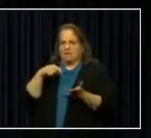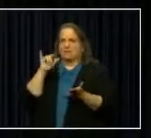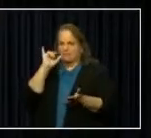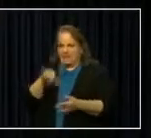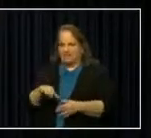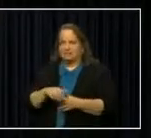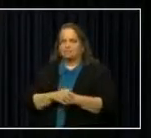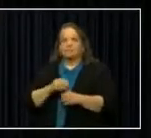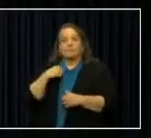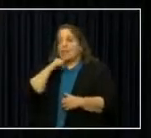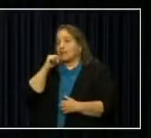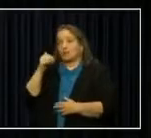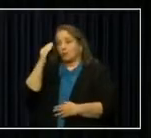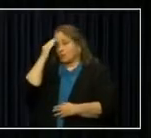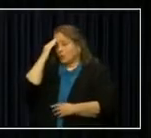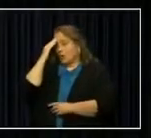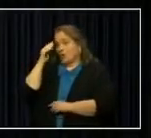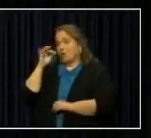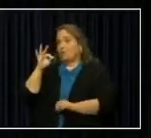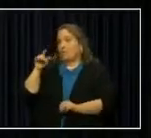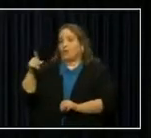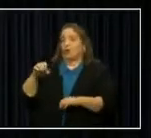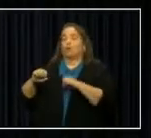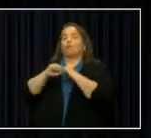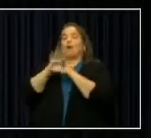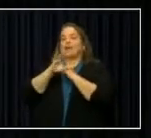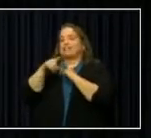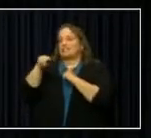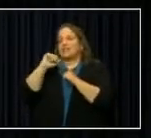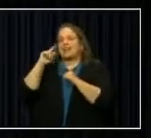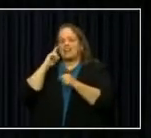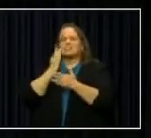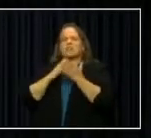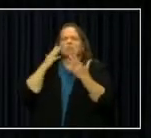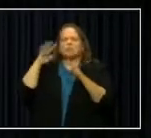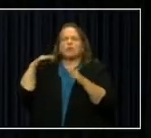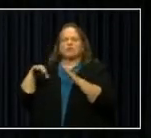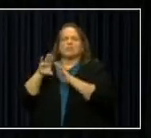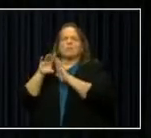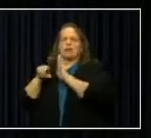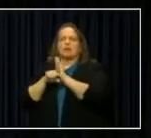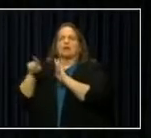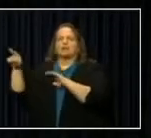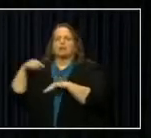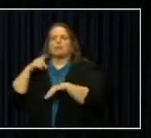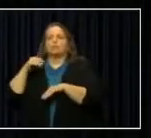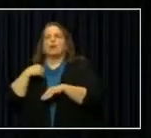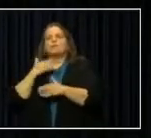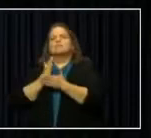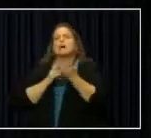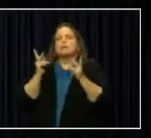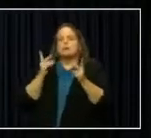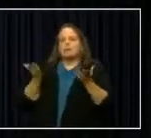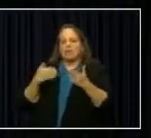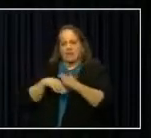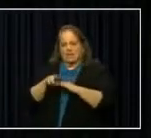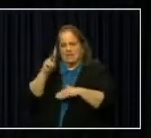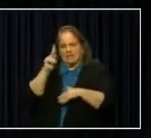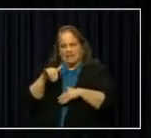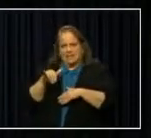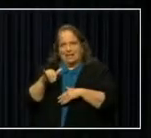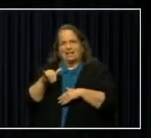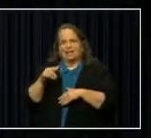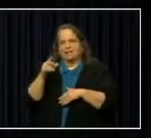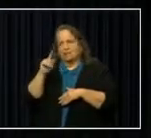that. And I don't know, on the broadcast, there's some noise in the background. We do have some folks up here in Kentucky today,